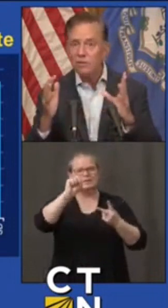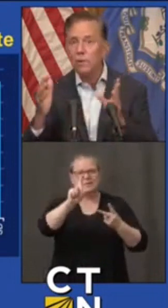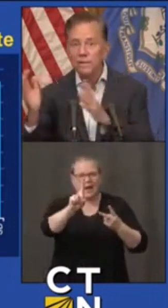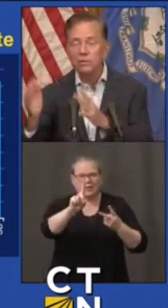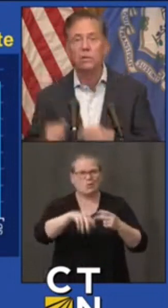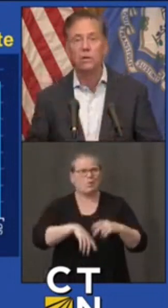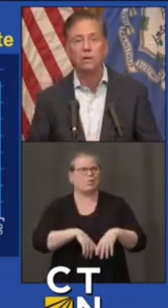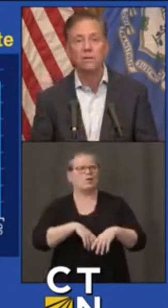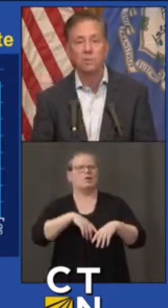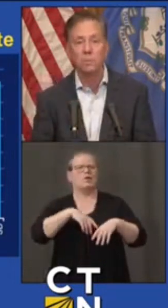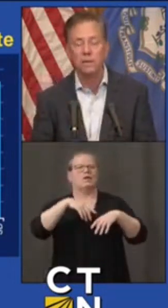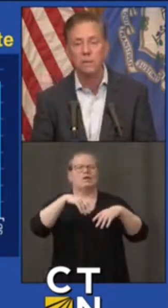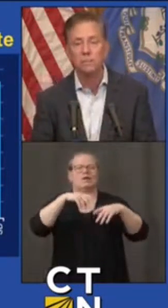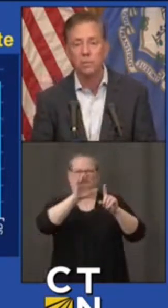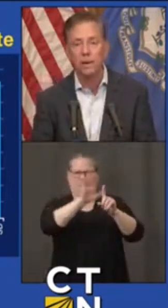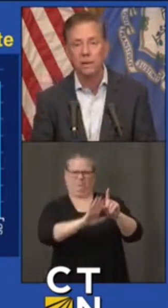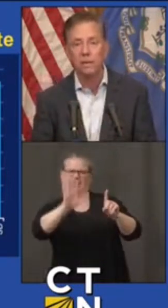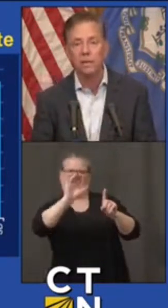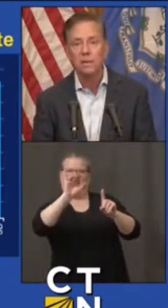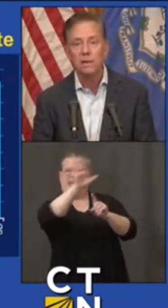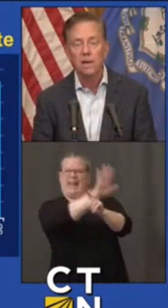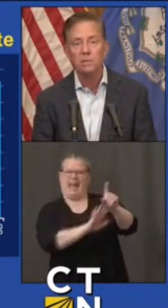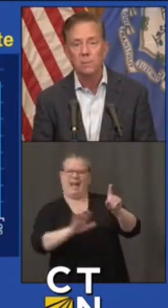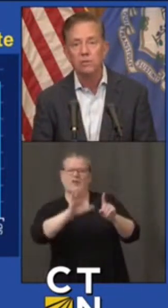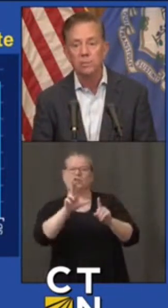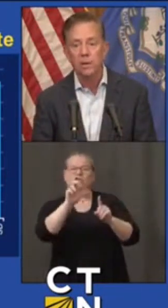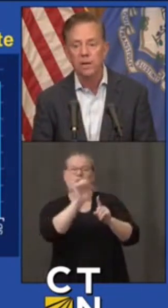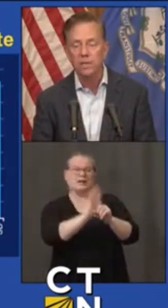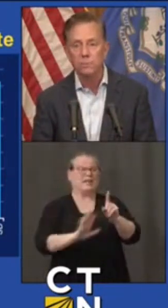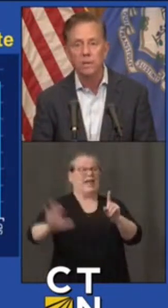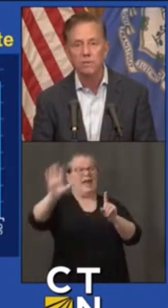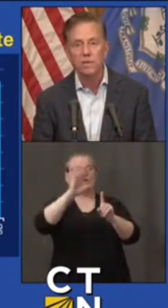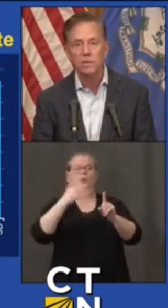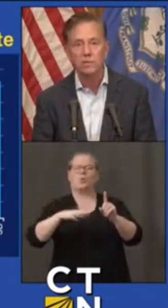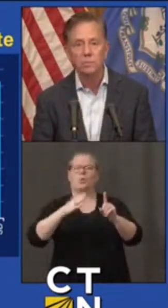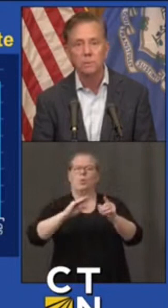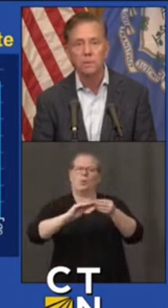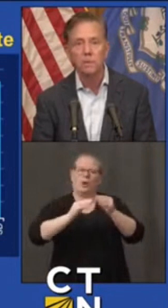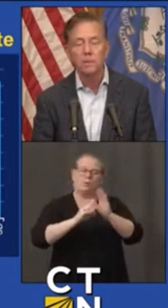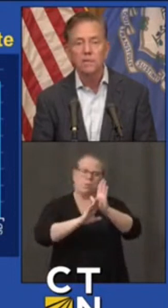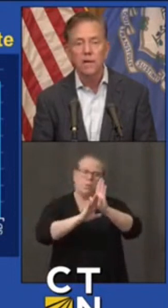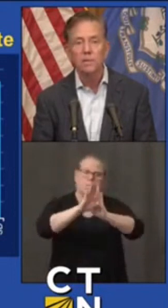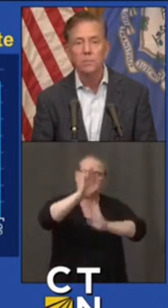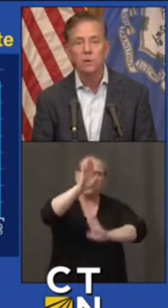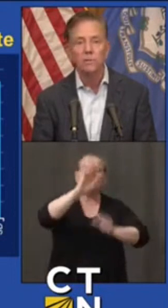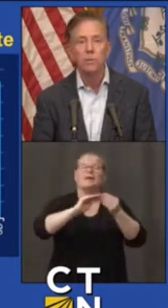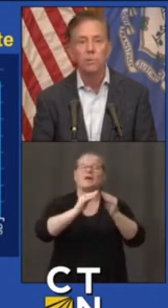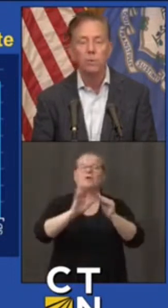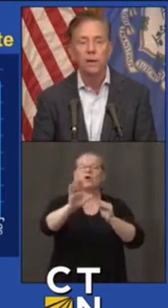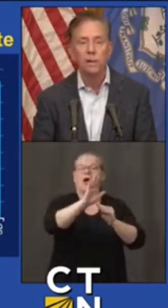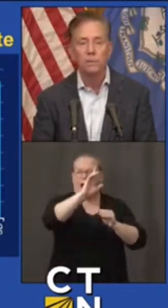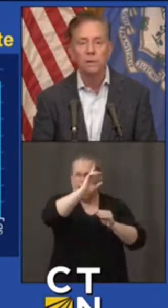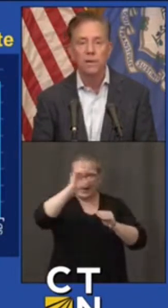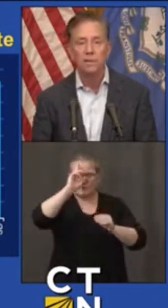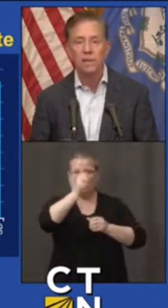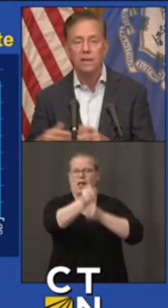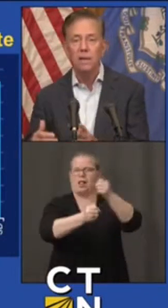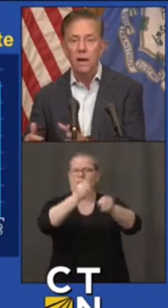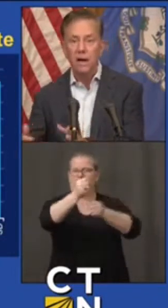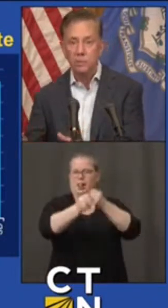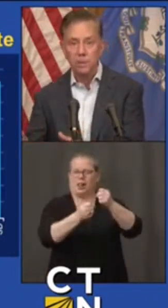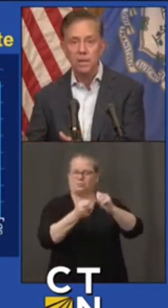as a region have spiked up dramatically as measured by hospitalizations. But Dr. Murphy will point out that I